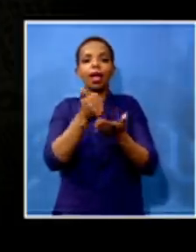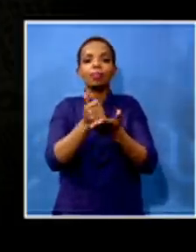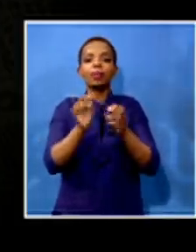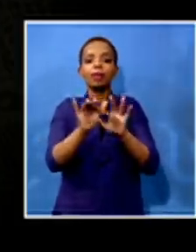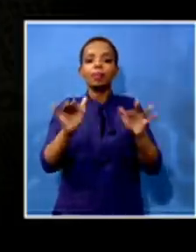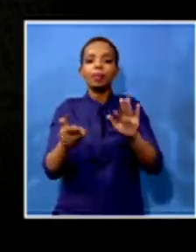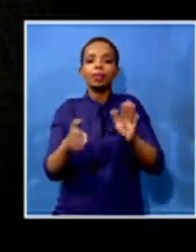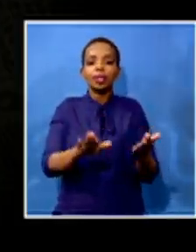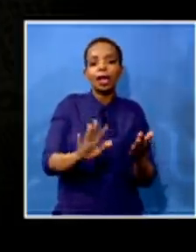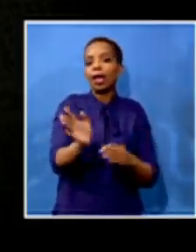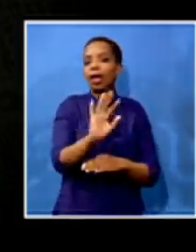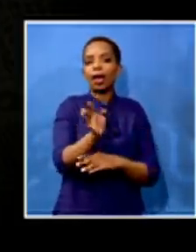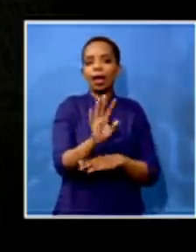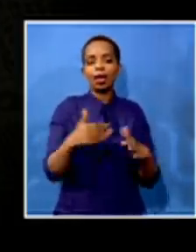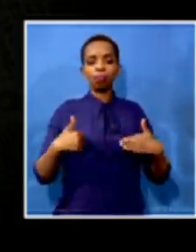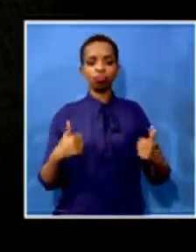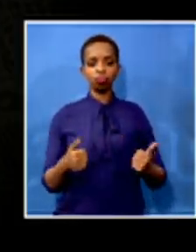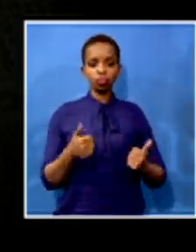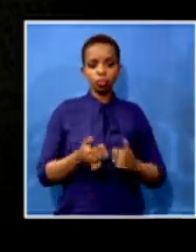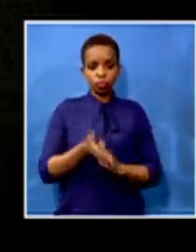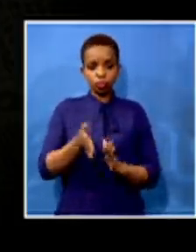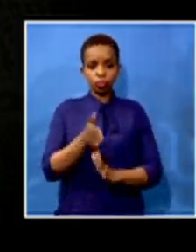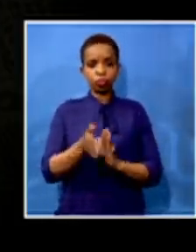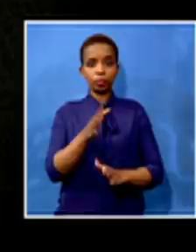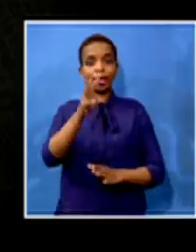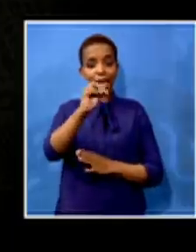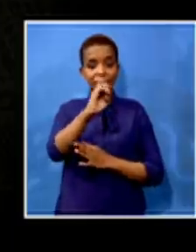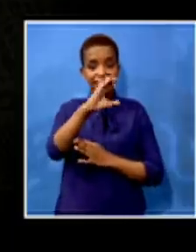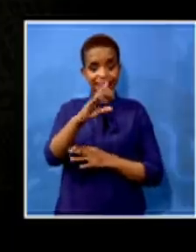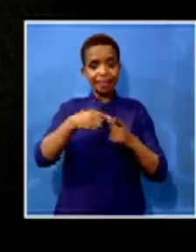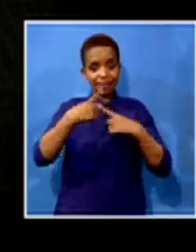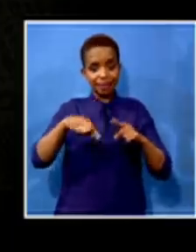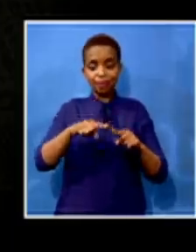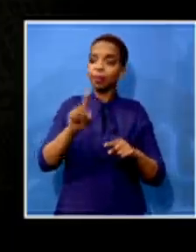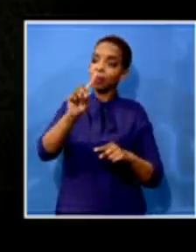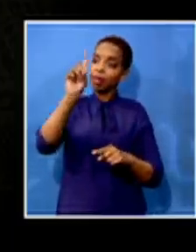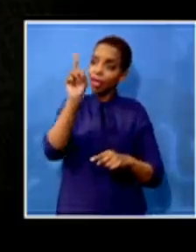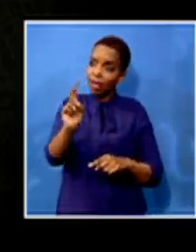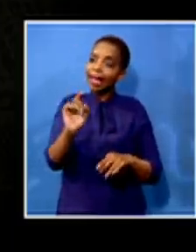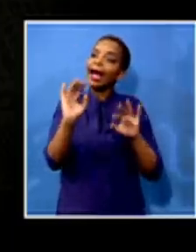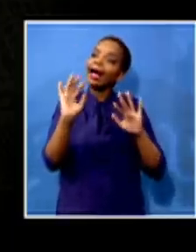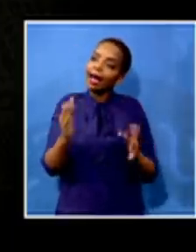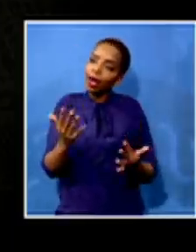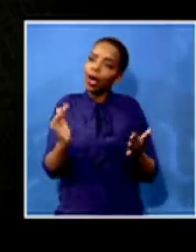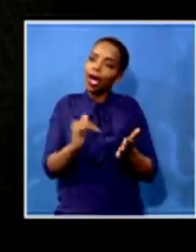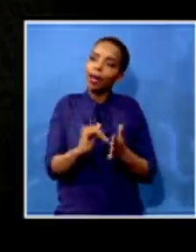have. And I think the MEC needs to be asked that question. But yes, in terms of